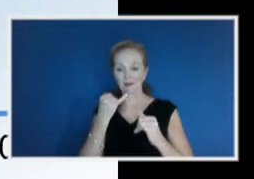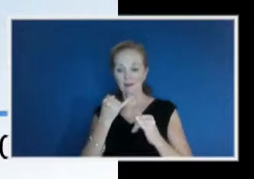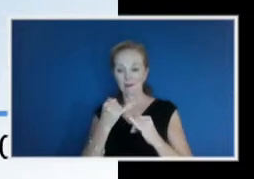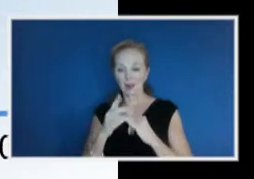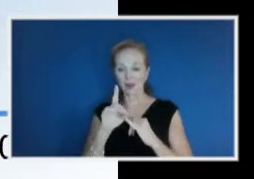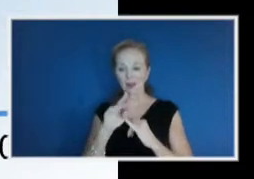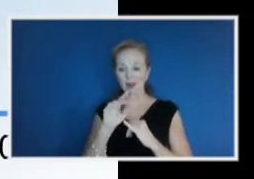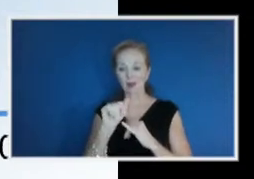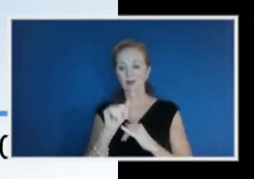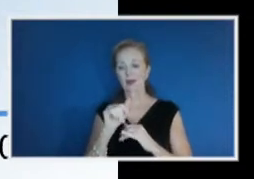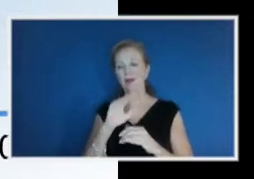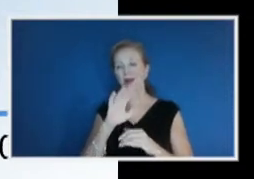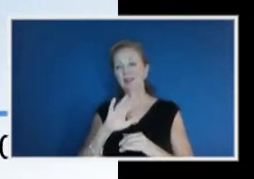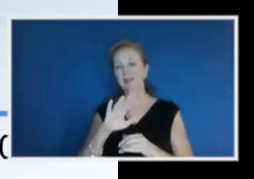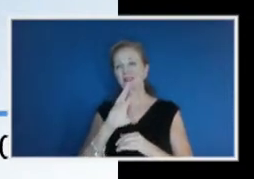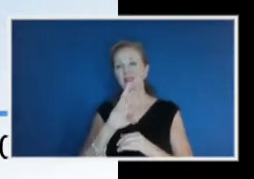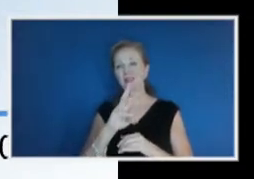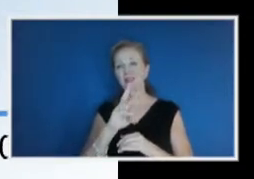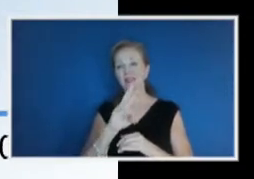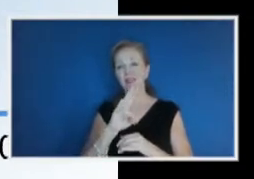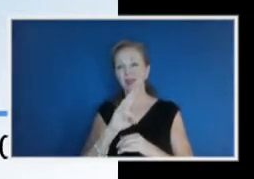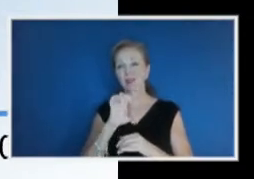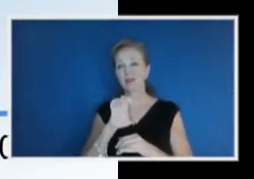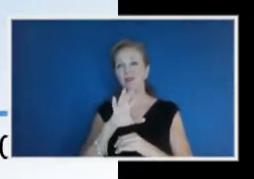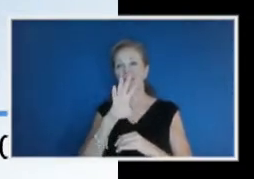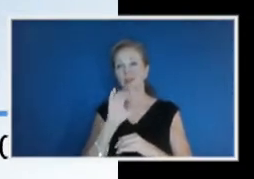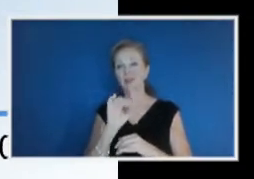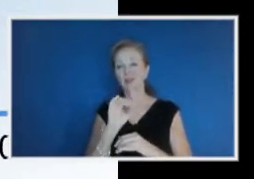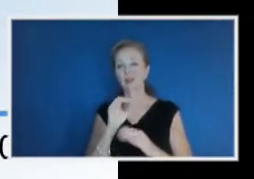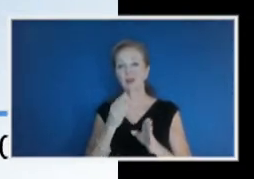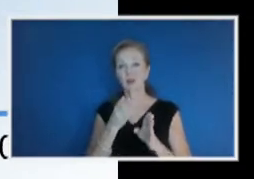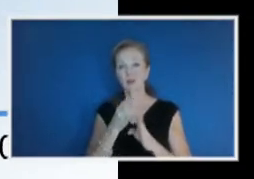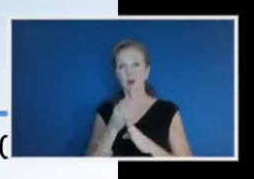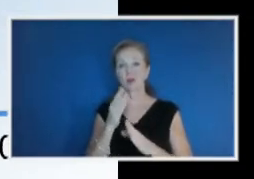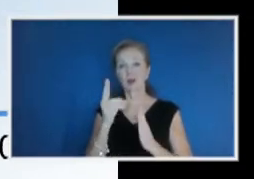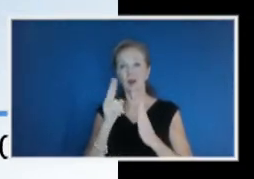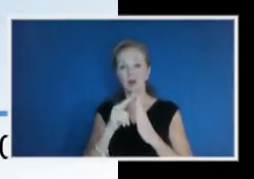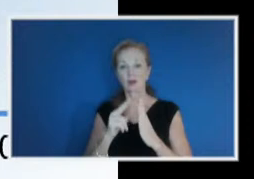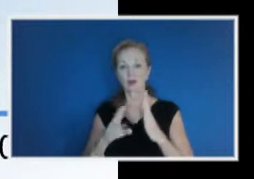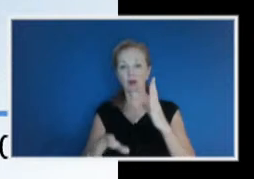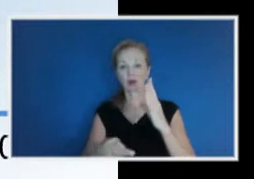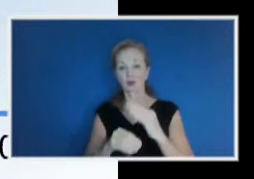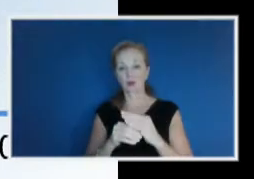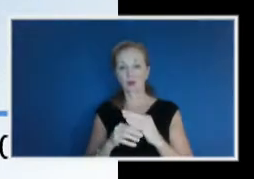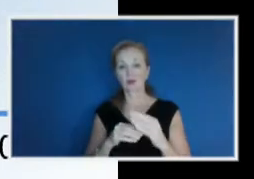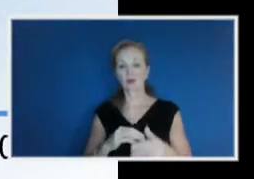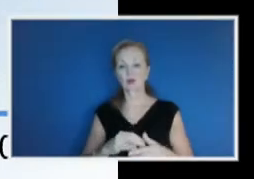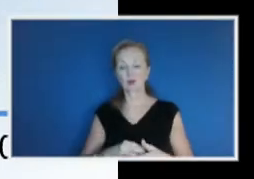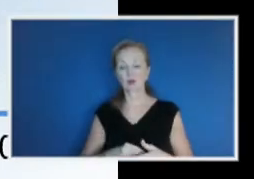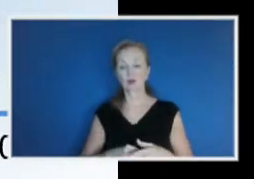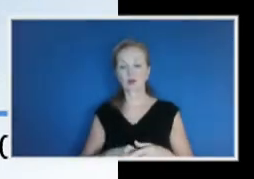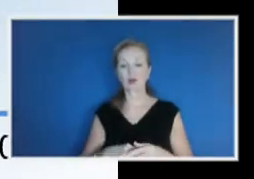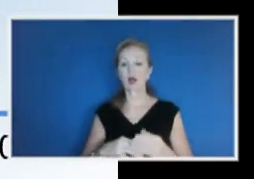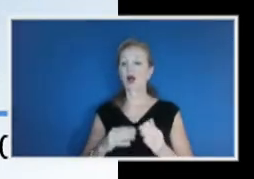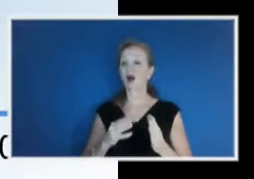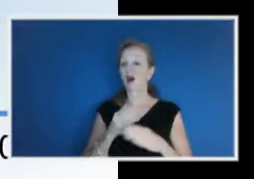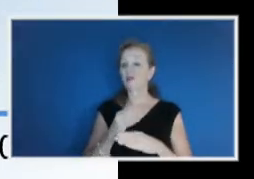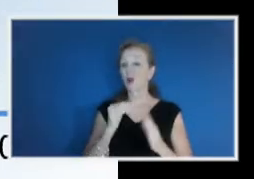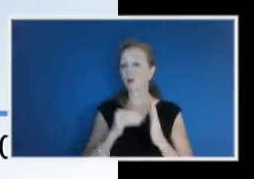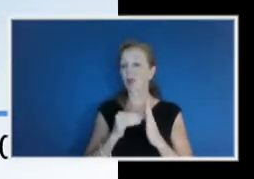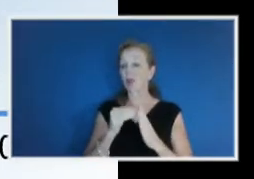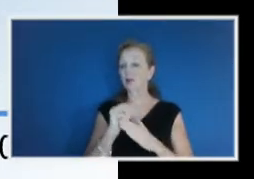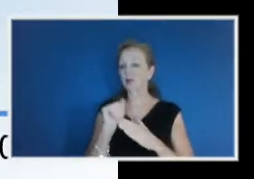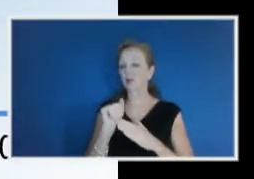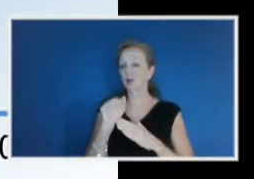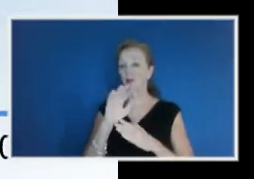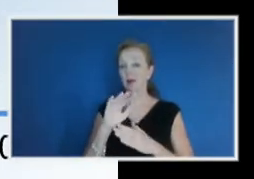about 750 prime contracts with a total of over $1 billion, and there were about